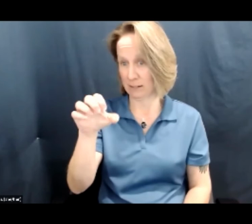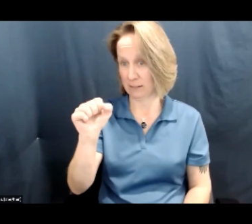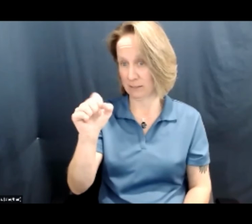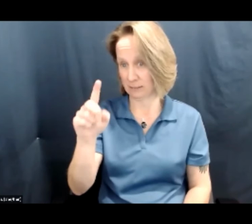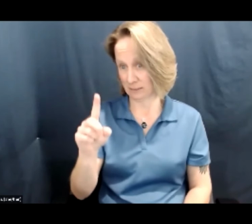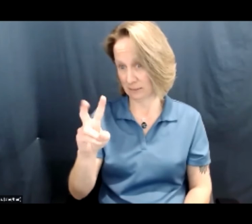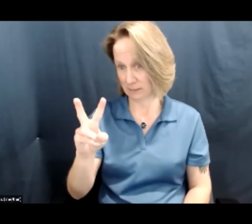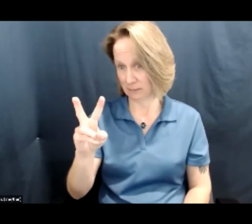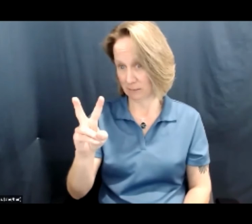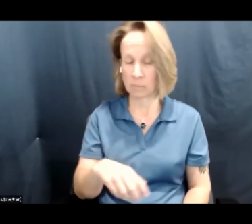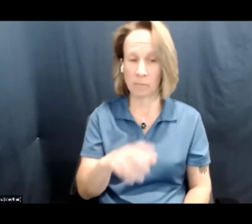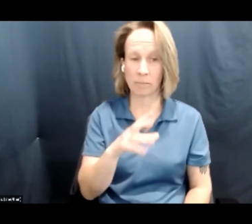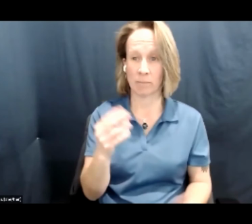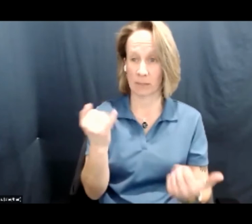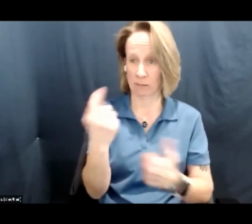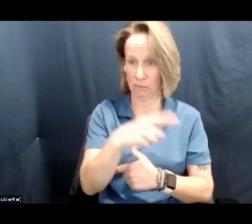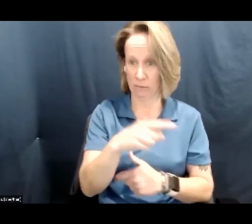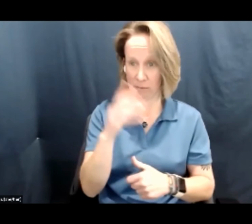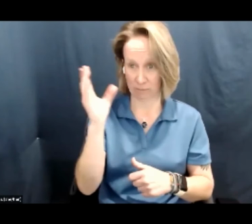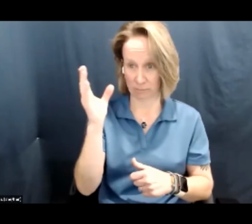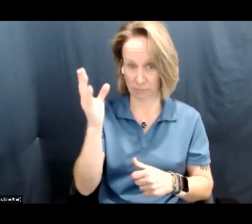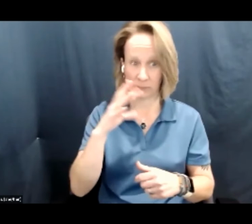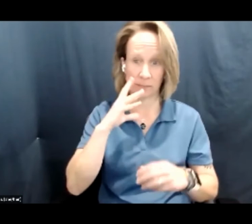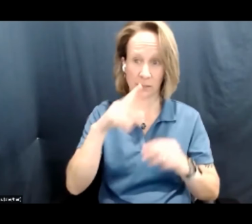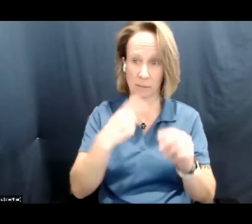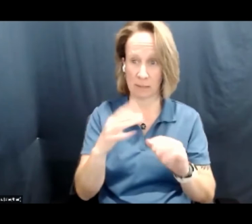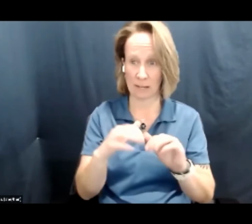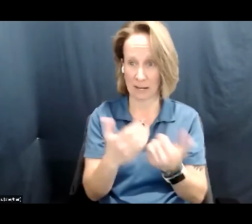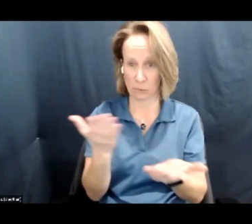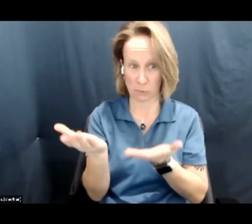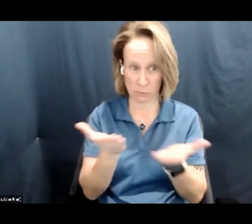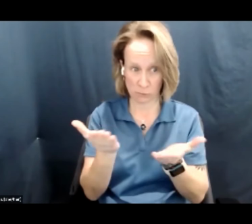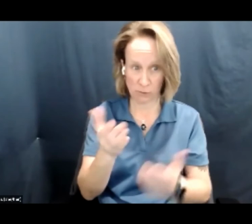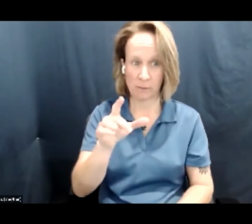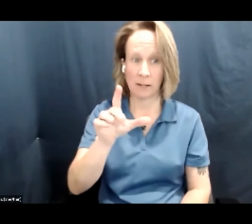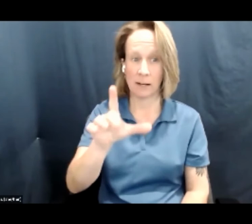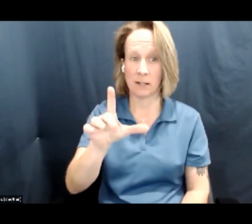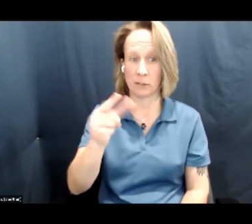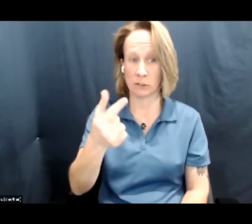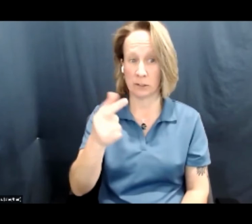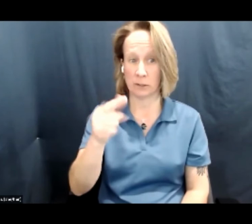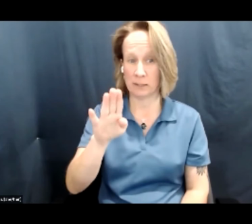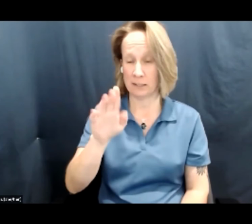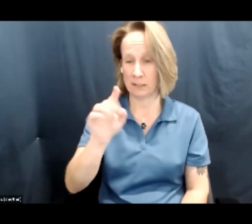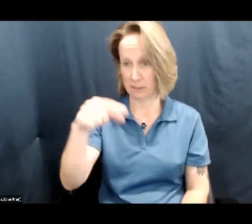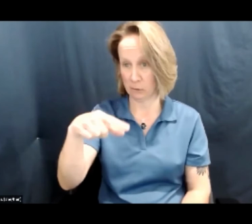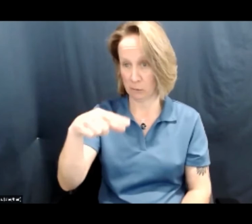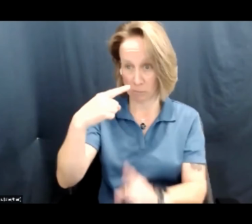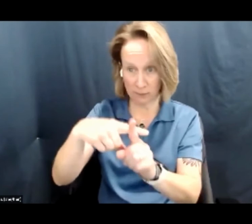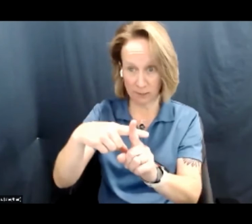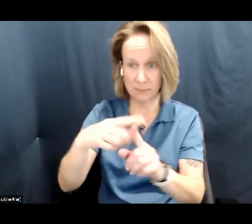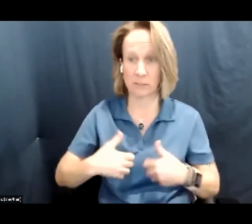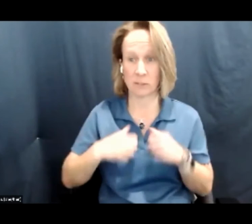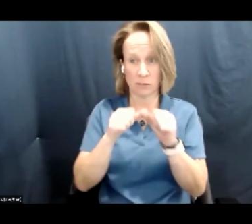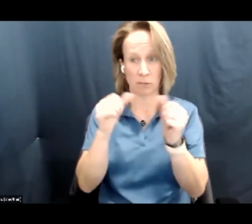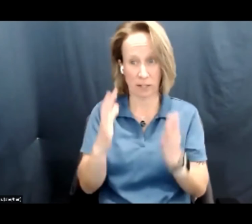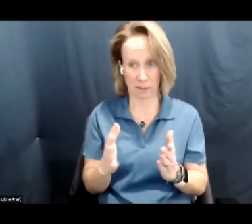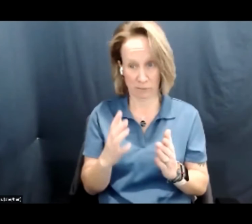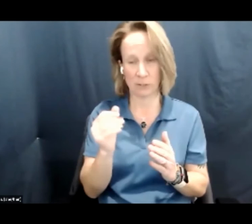And today's webinar is serving LGBTQ plus survivors of sexual violence. And it's a part one